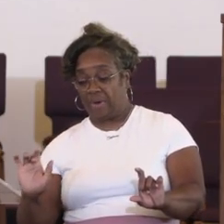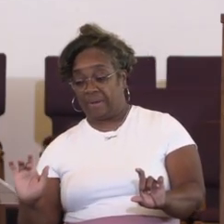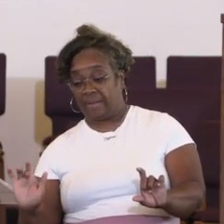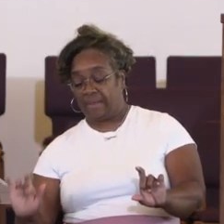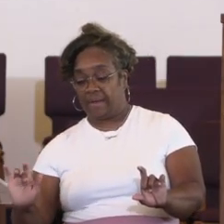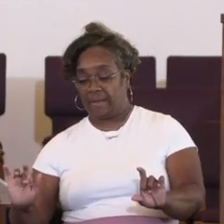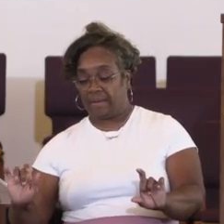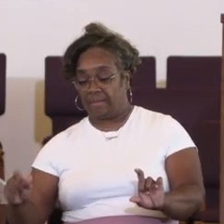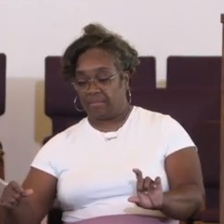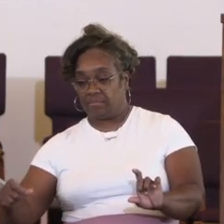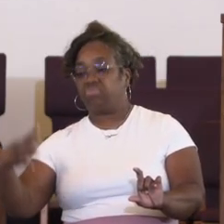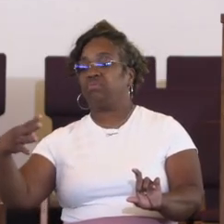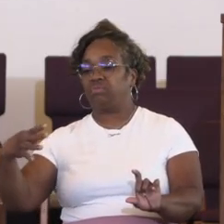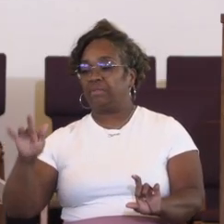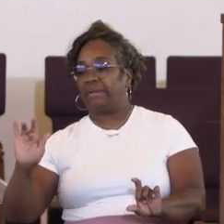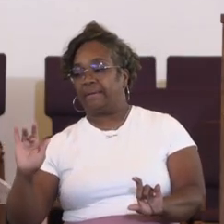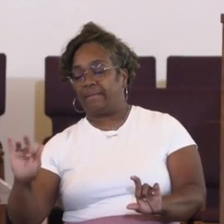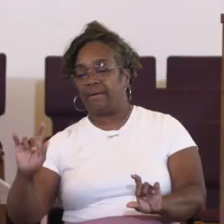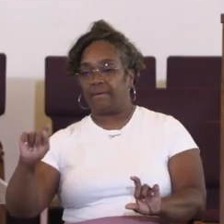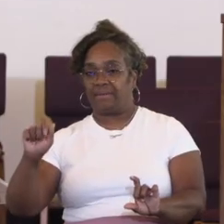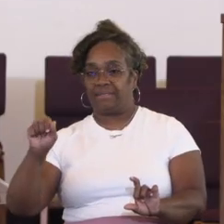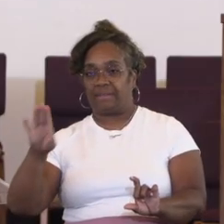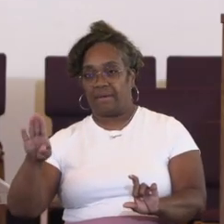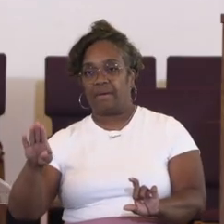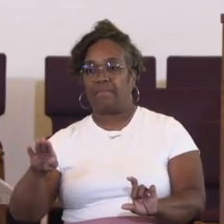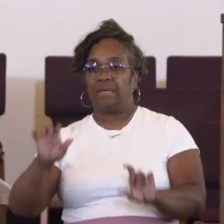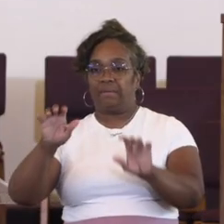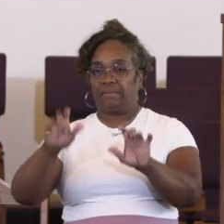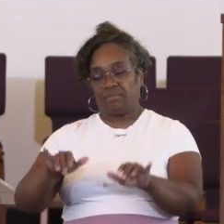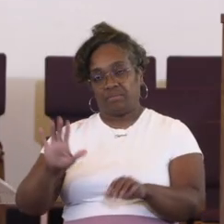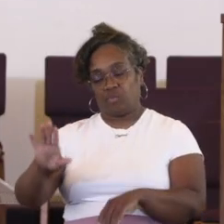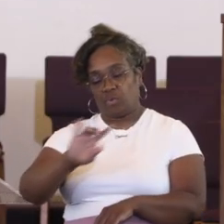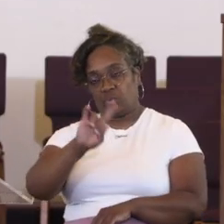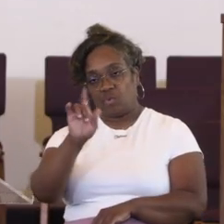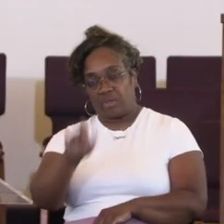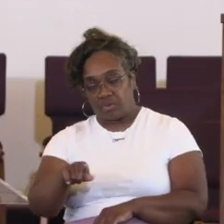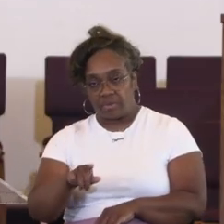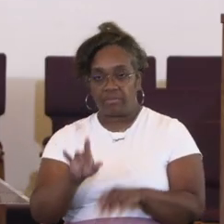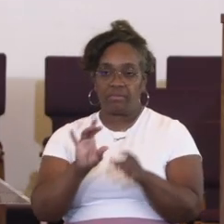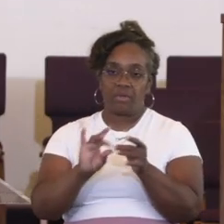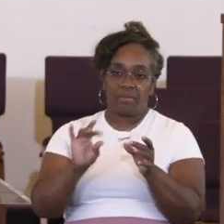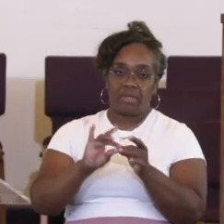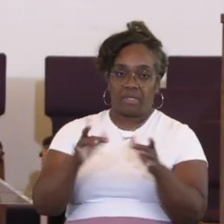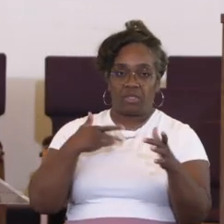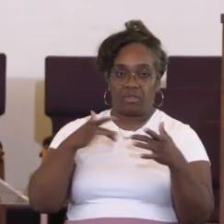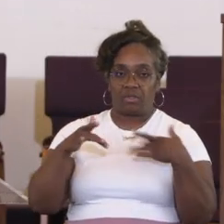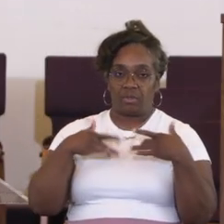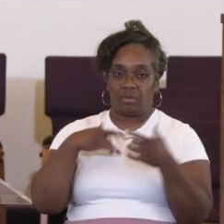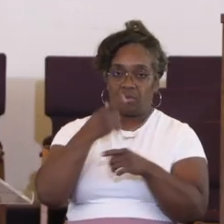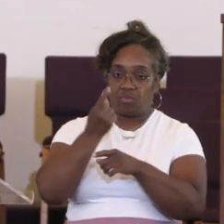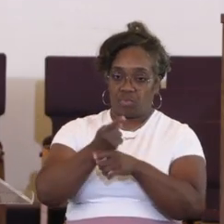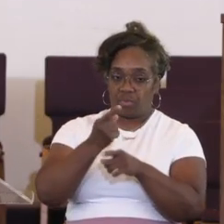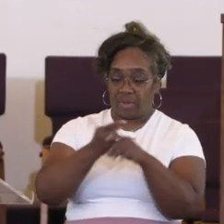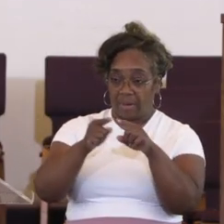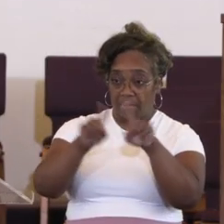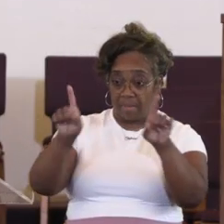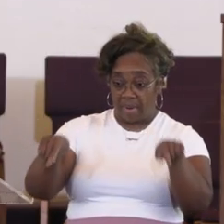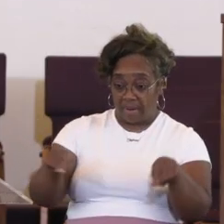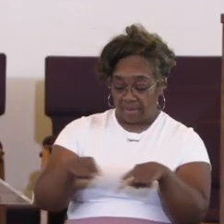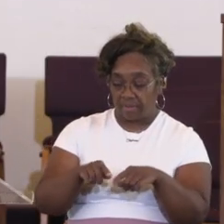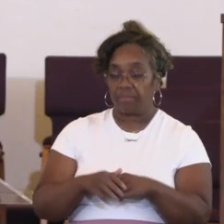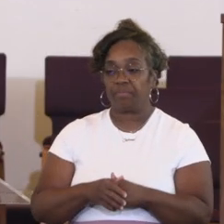tab and type your question, comment, or concern in the allocated box. For Zoom